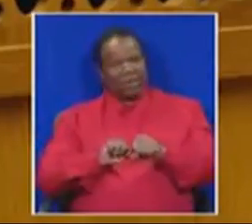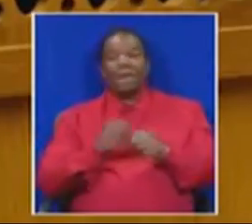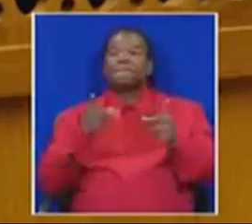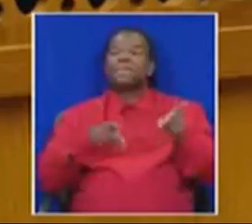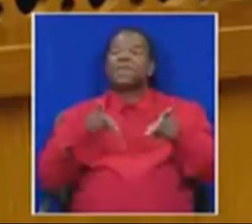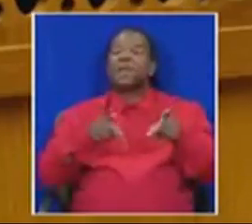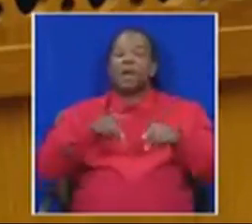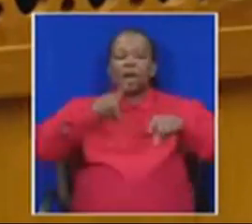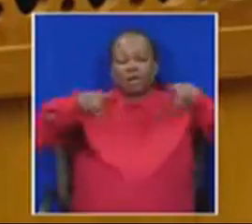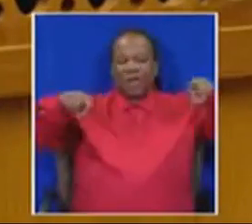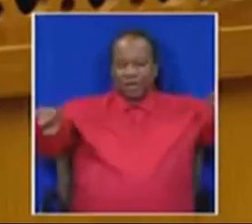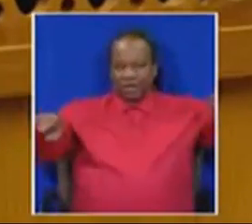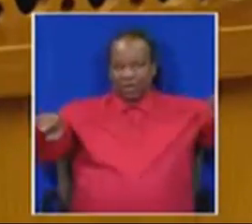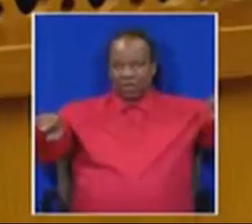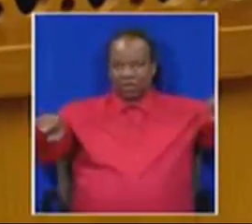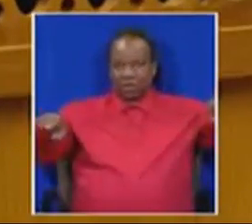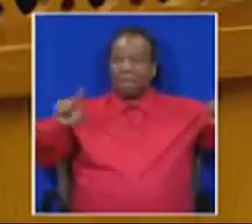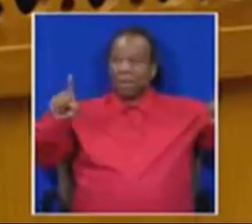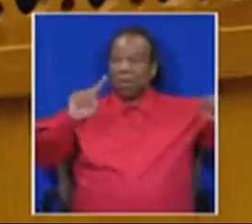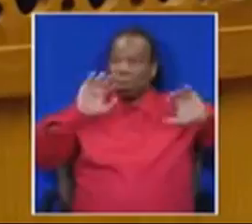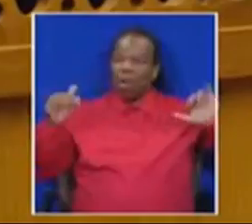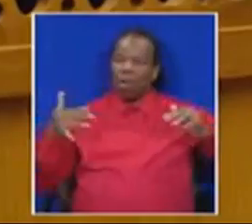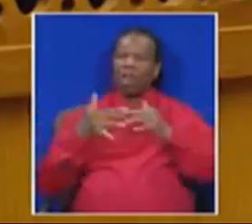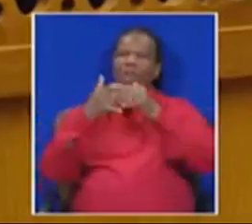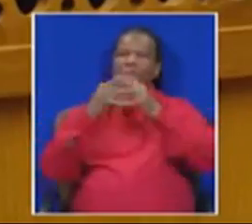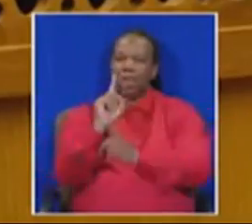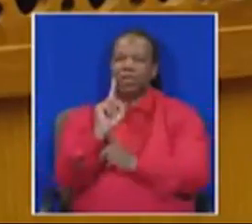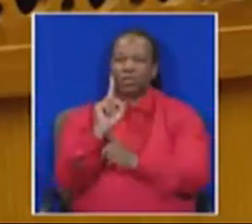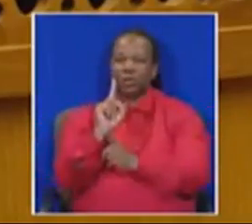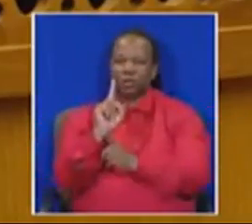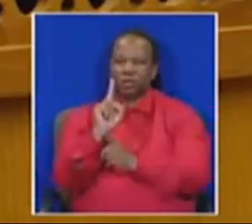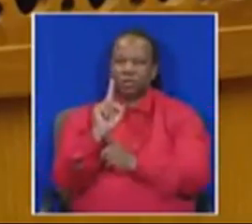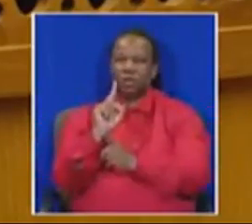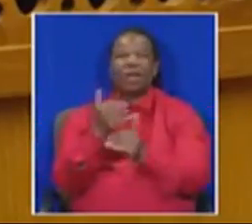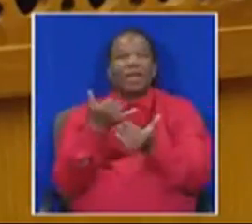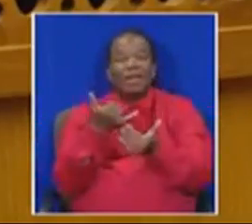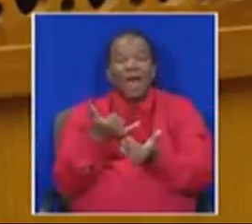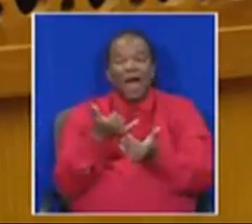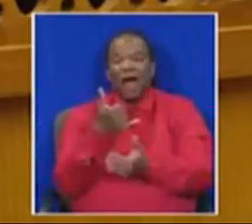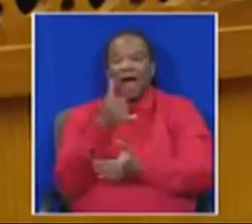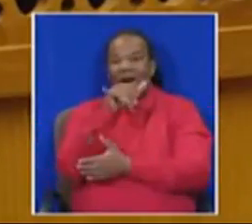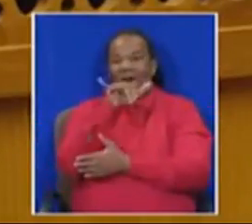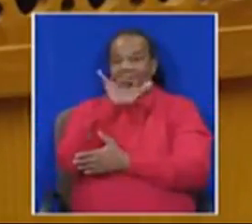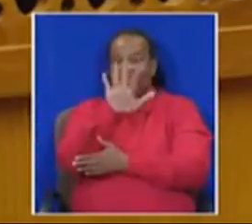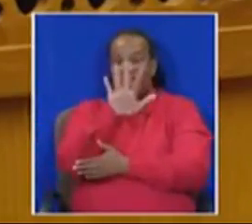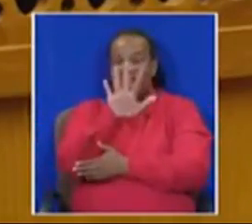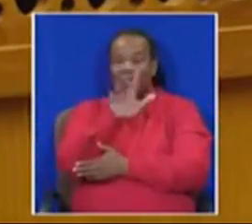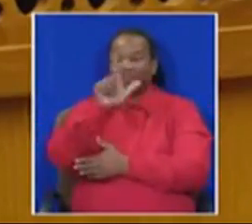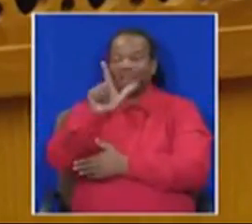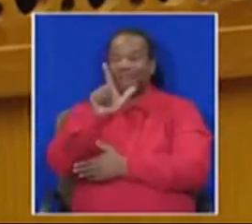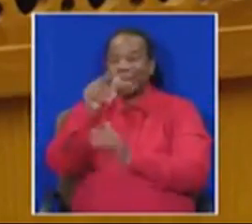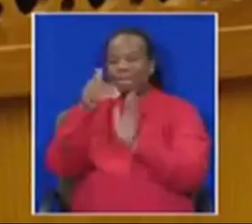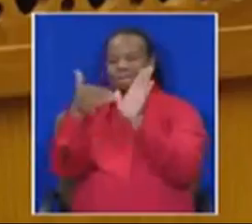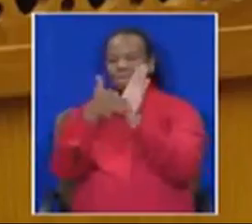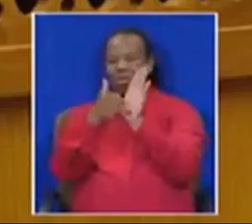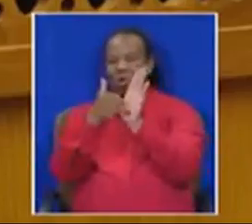we are one nation. There are 57 million of us, each